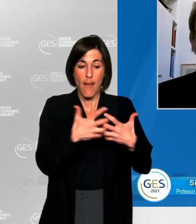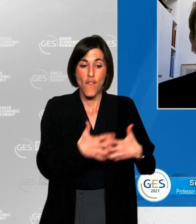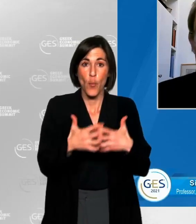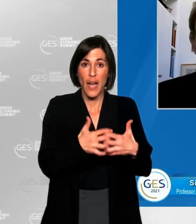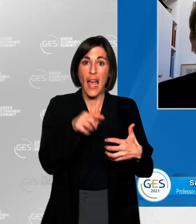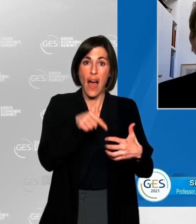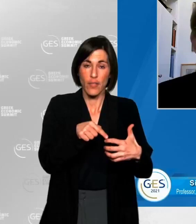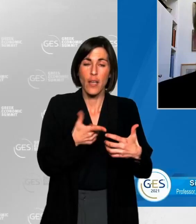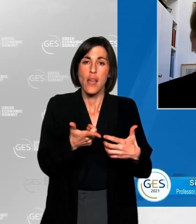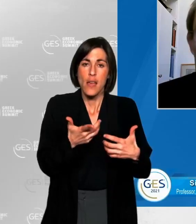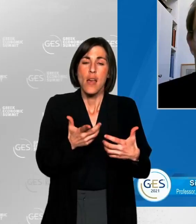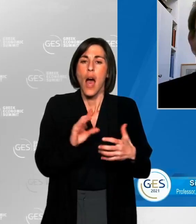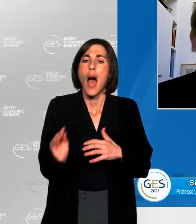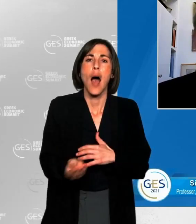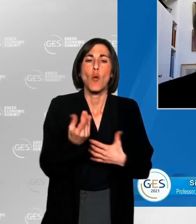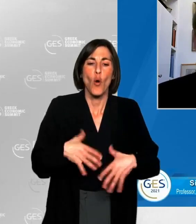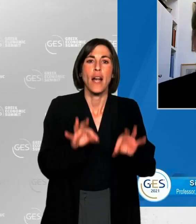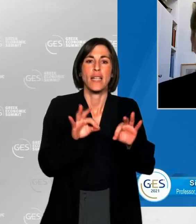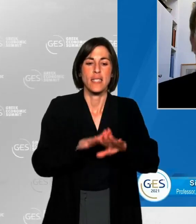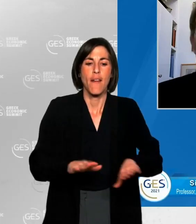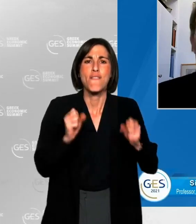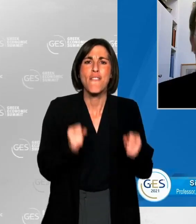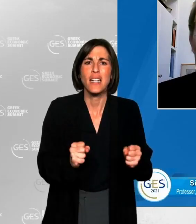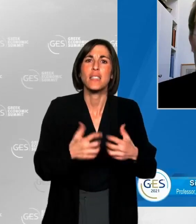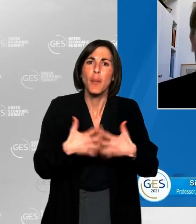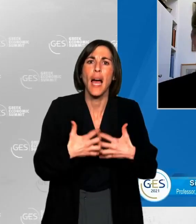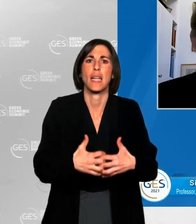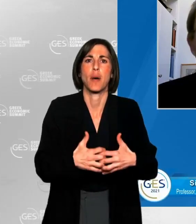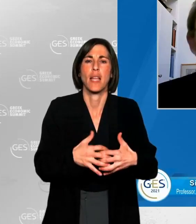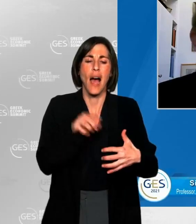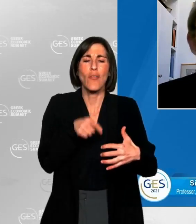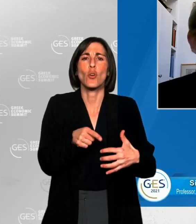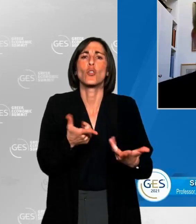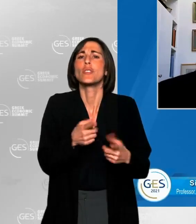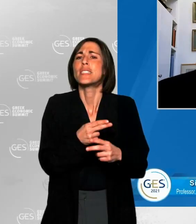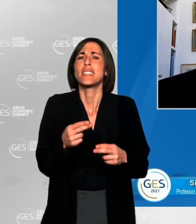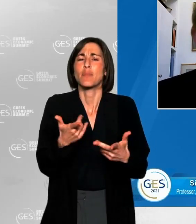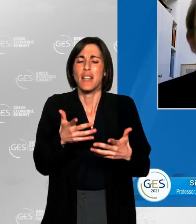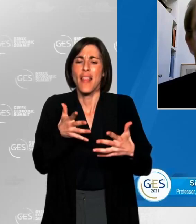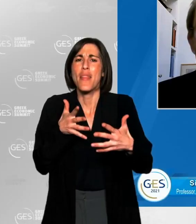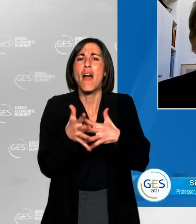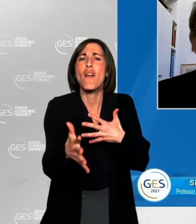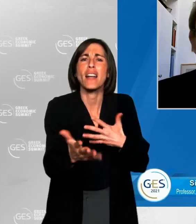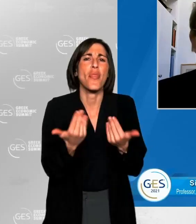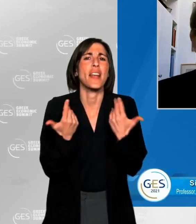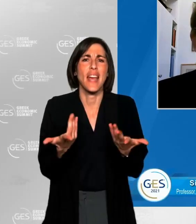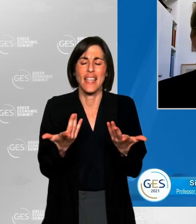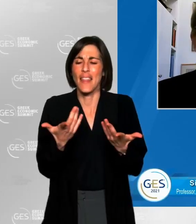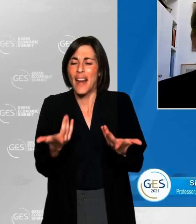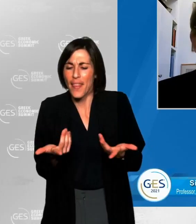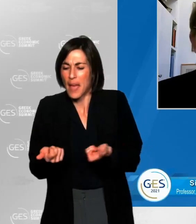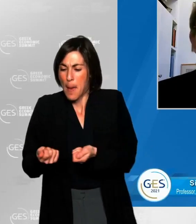what's going on. Excuse me, this technology is just